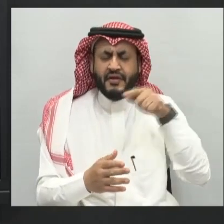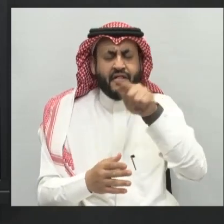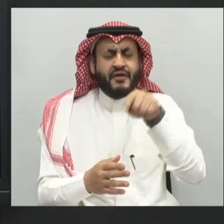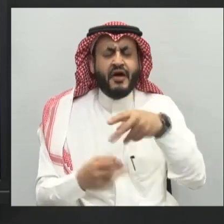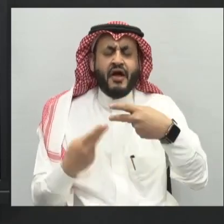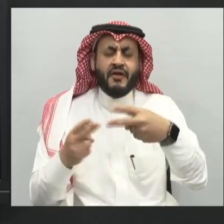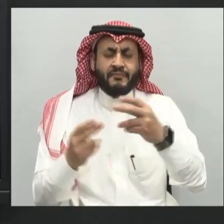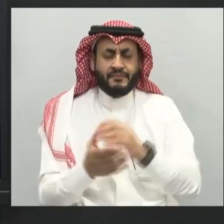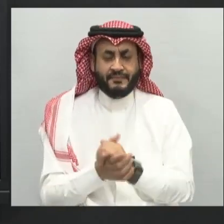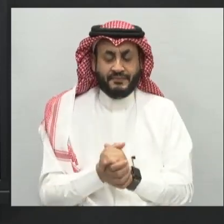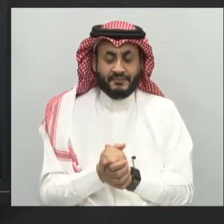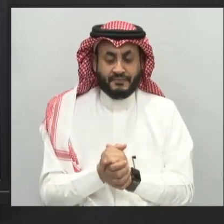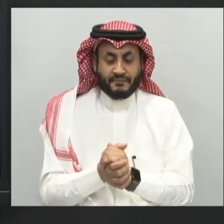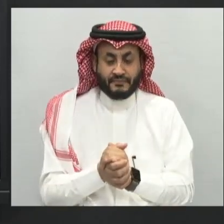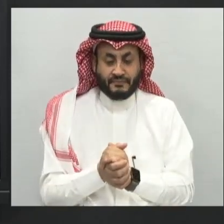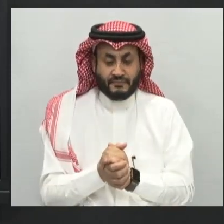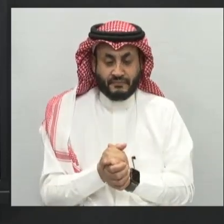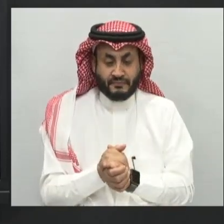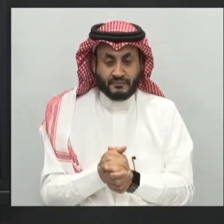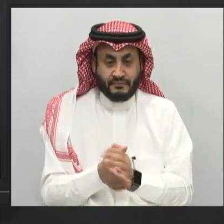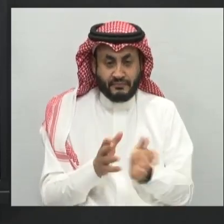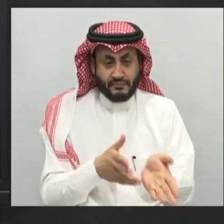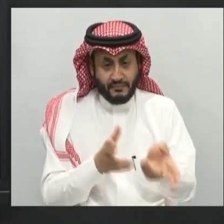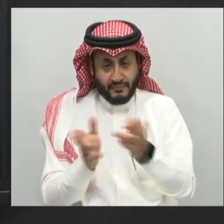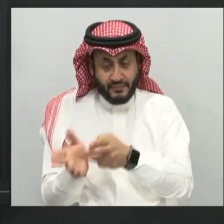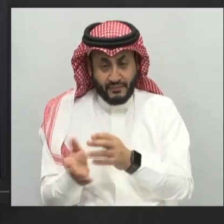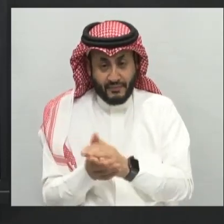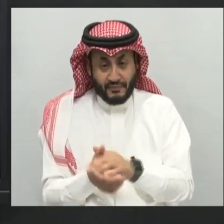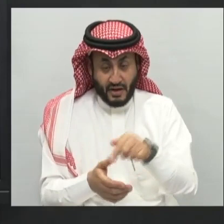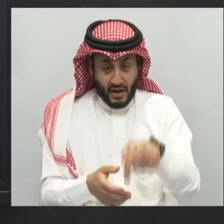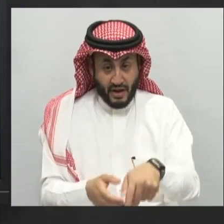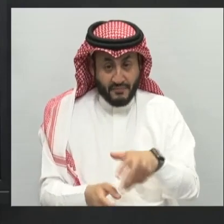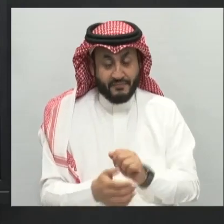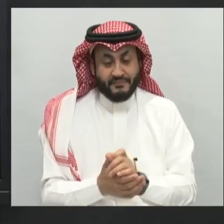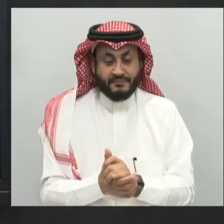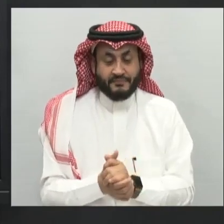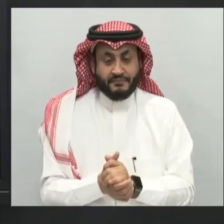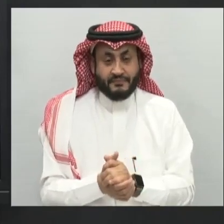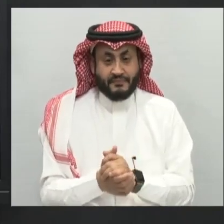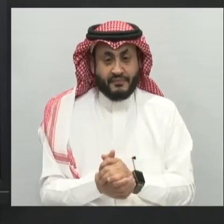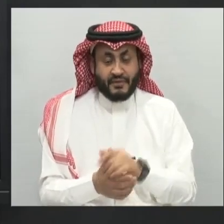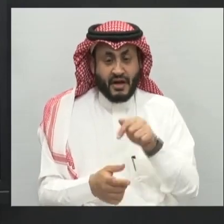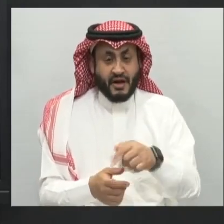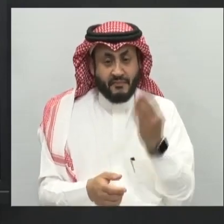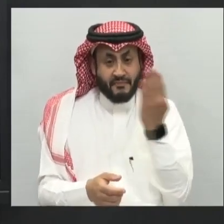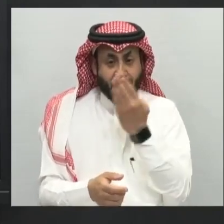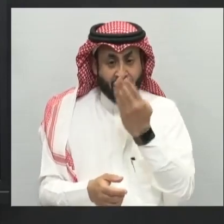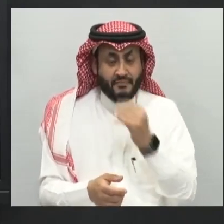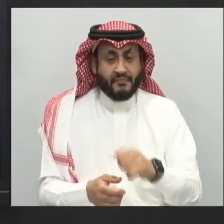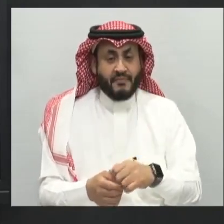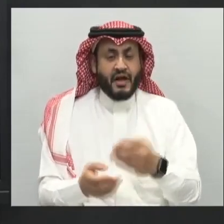about. All right? Okay, so now we're ready for today's lesson. Let's begin by reading today's